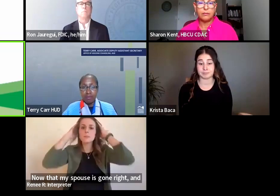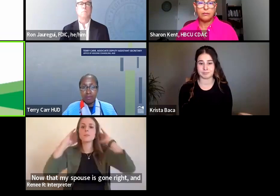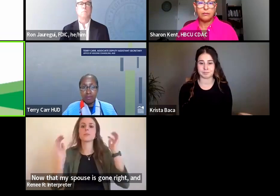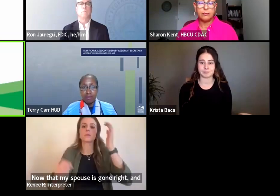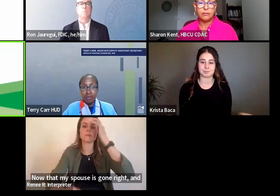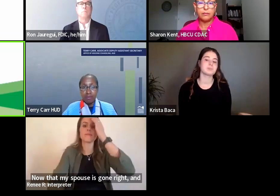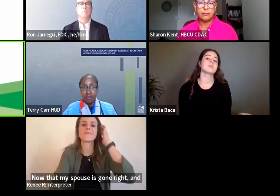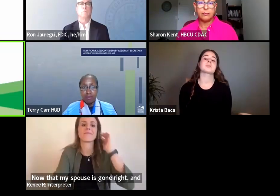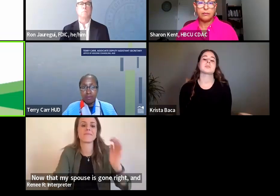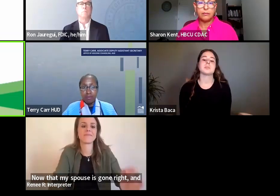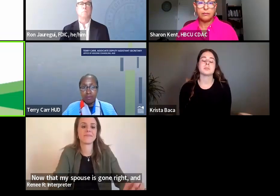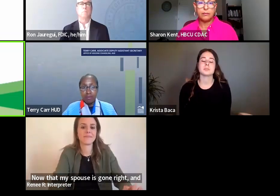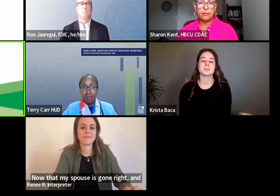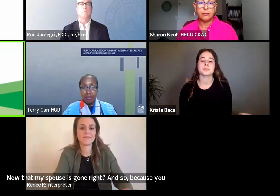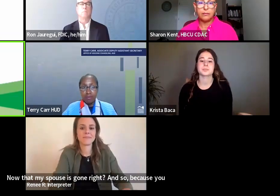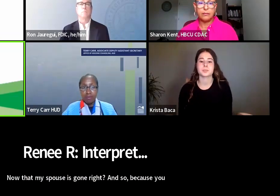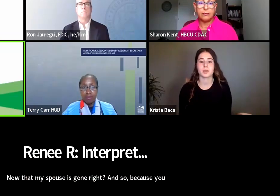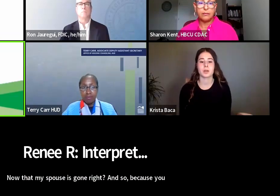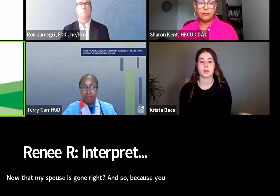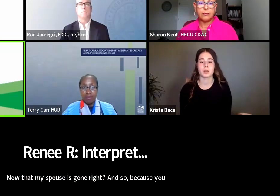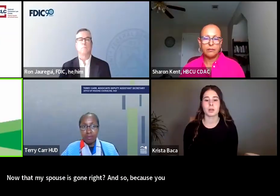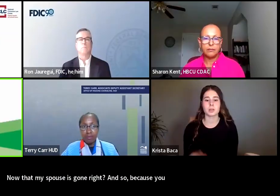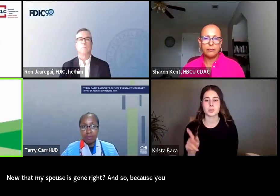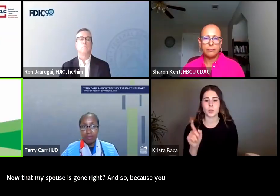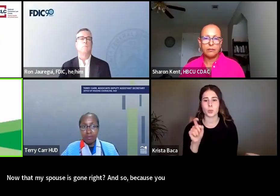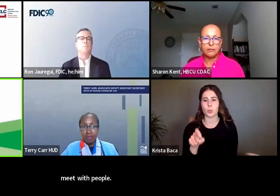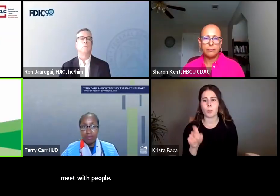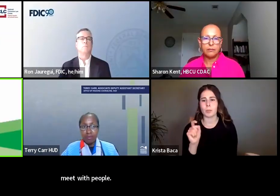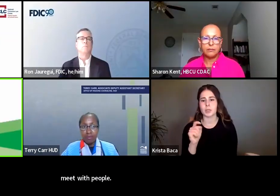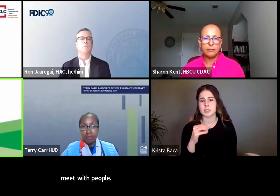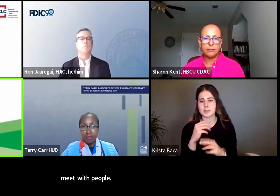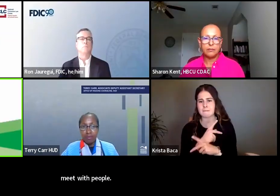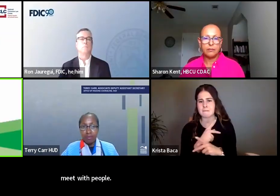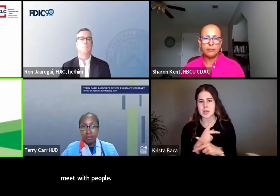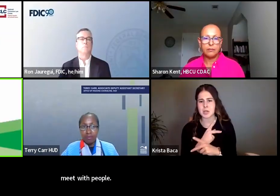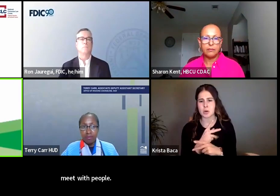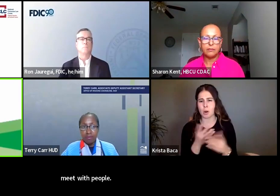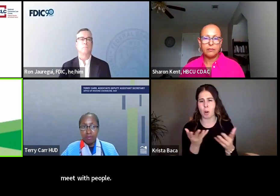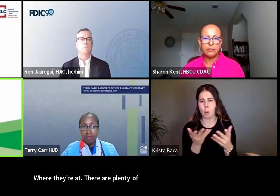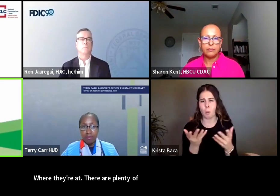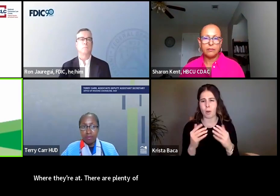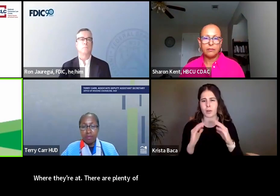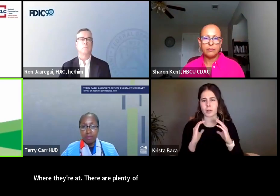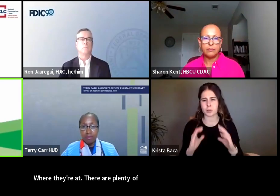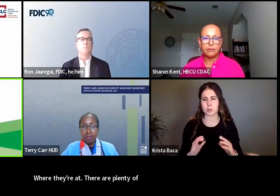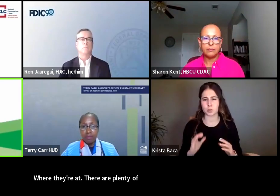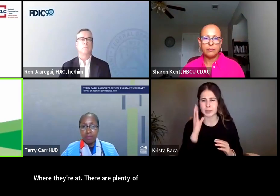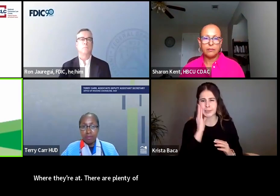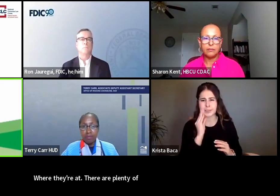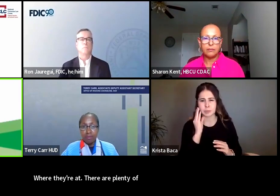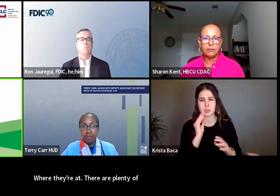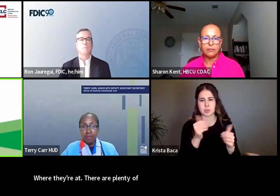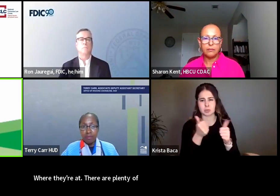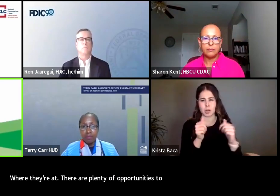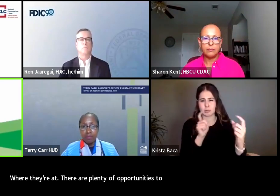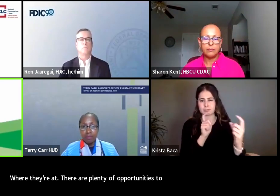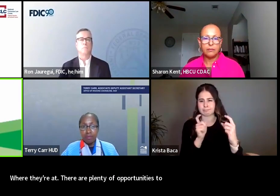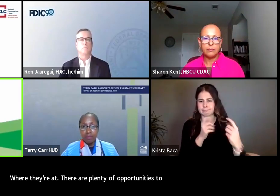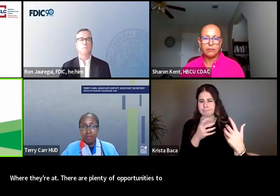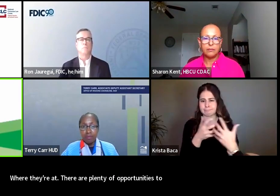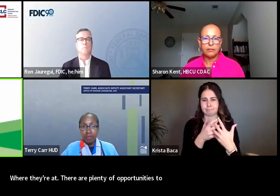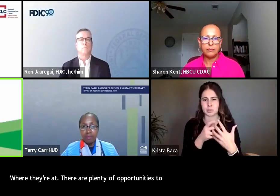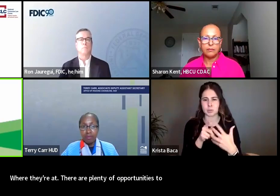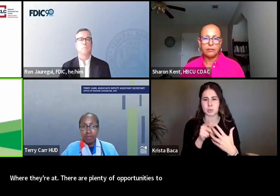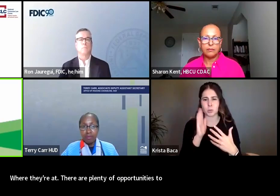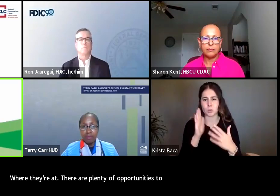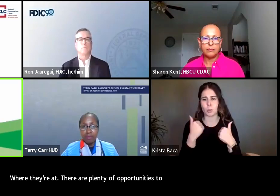people where they're at, there are plenty of opportunities to educate people. And to Ron's point, you know, we work